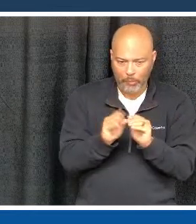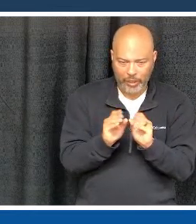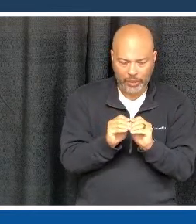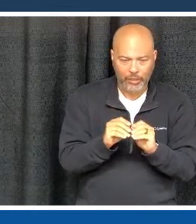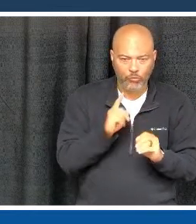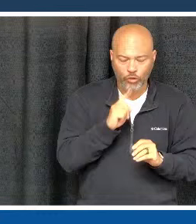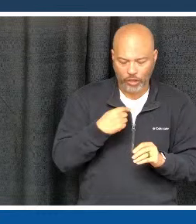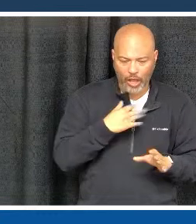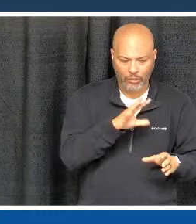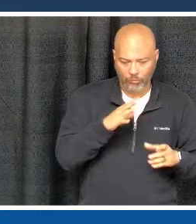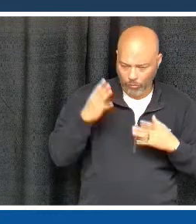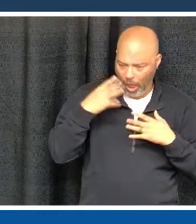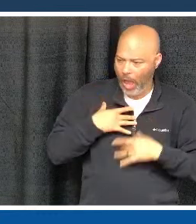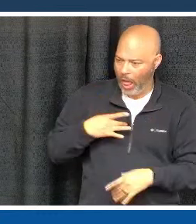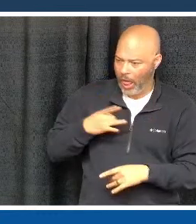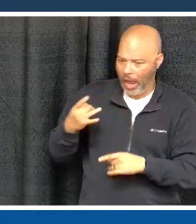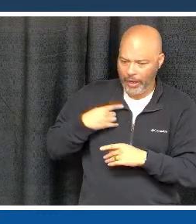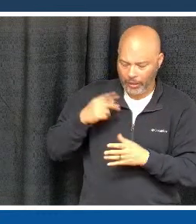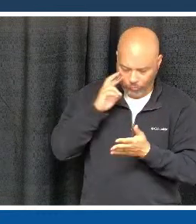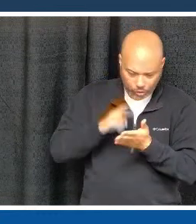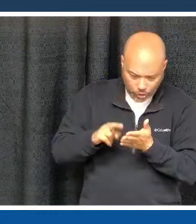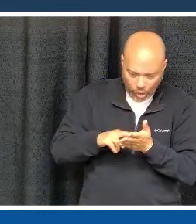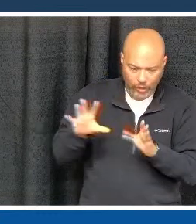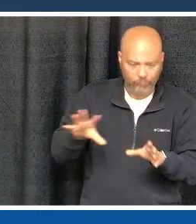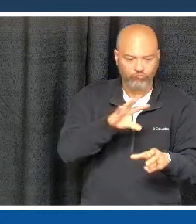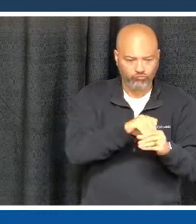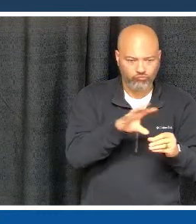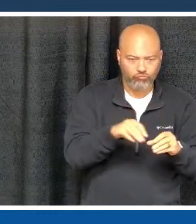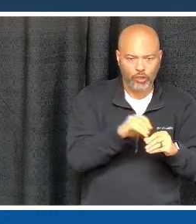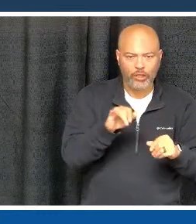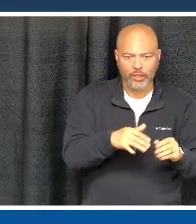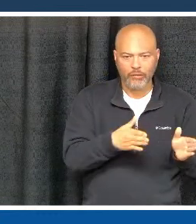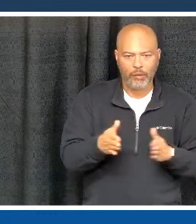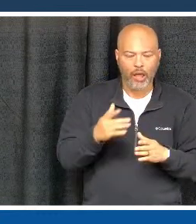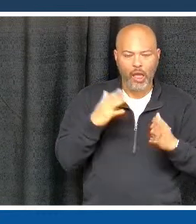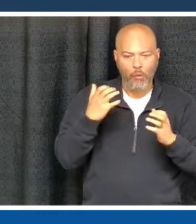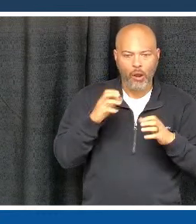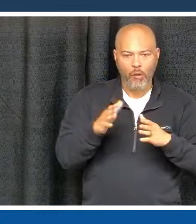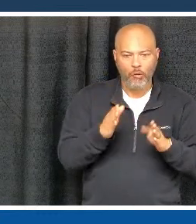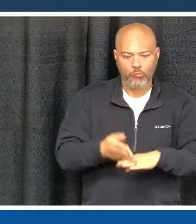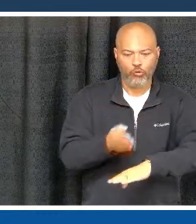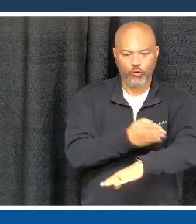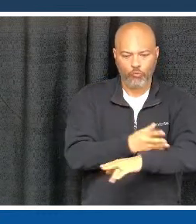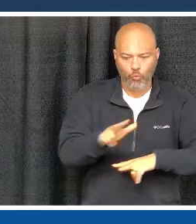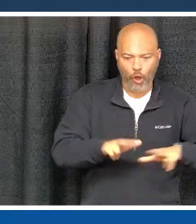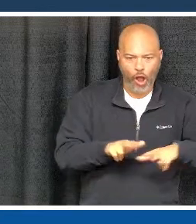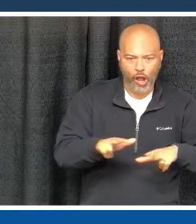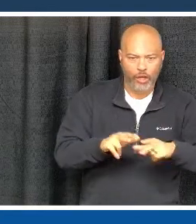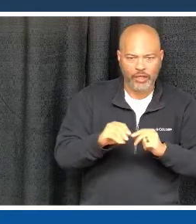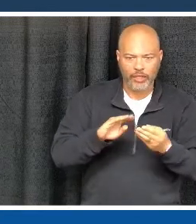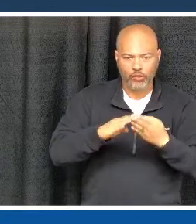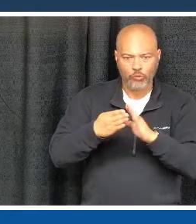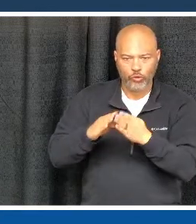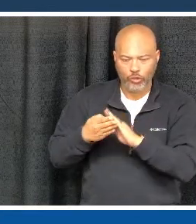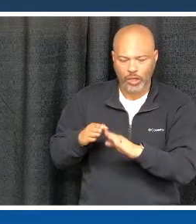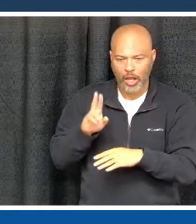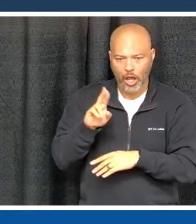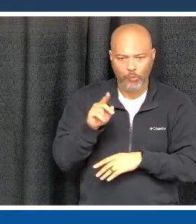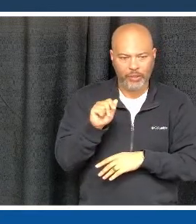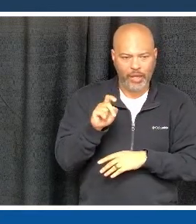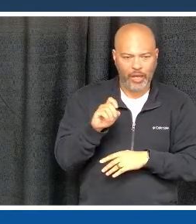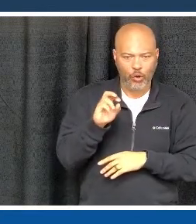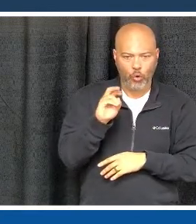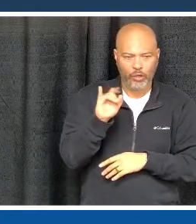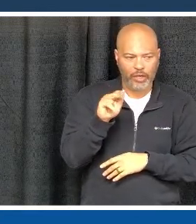I included and researched. The focus is to improve walkability in our community. The updated ordinance